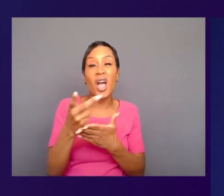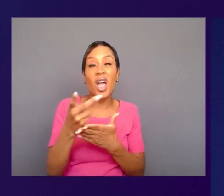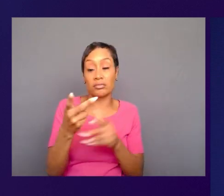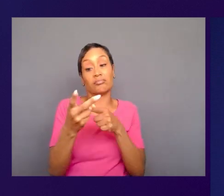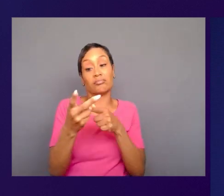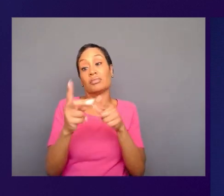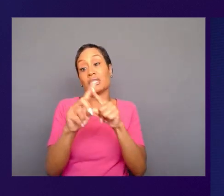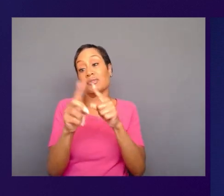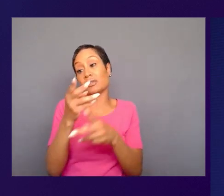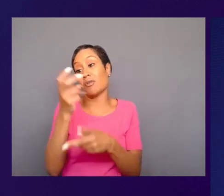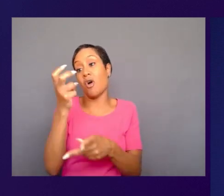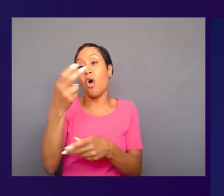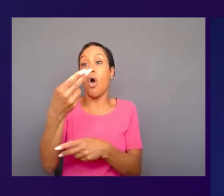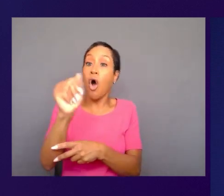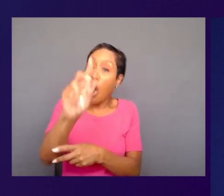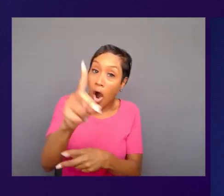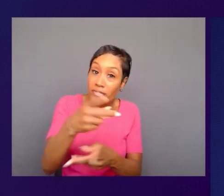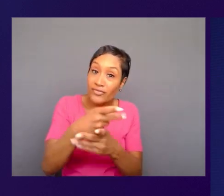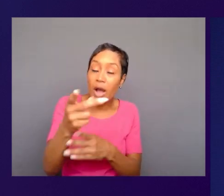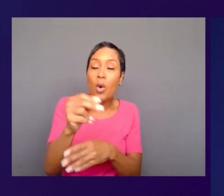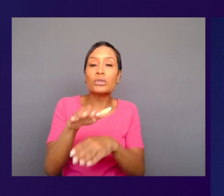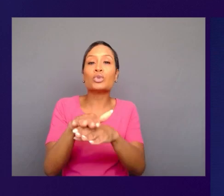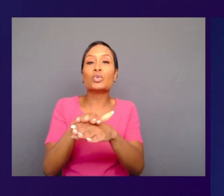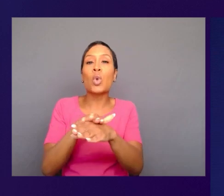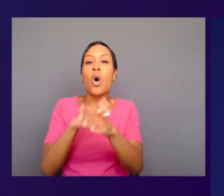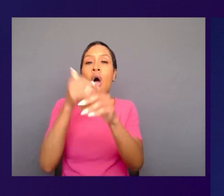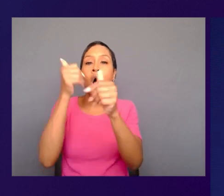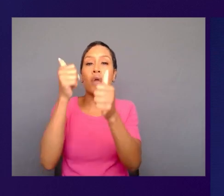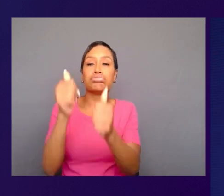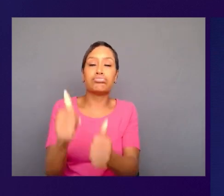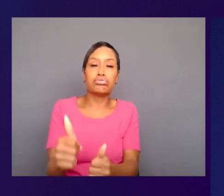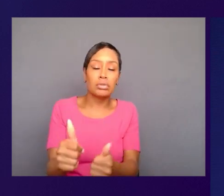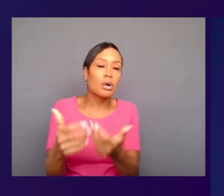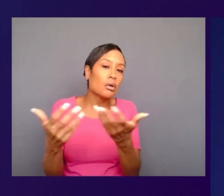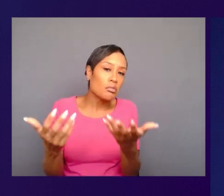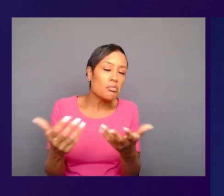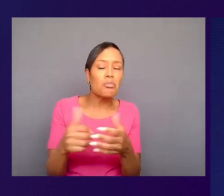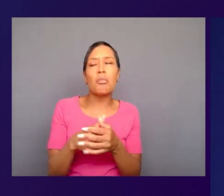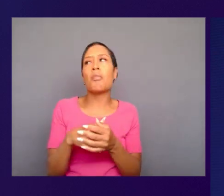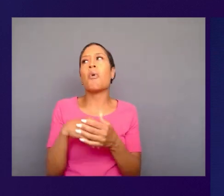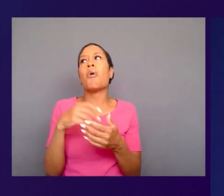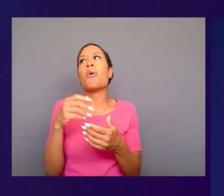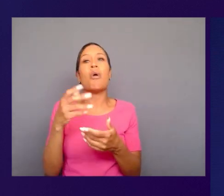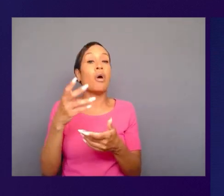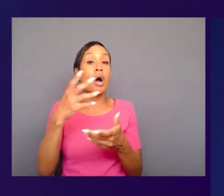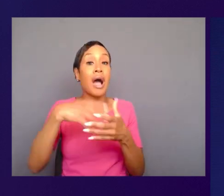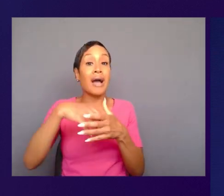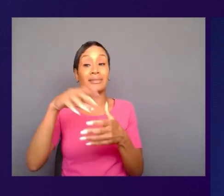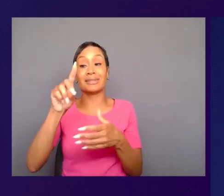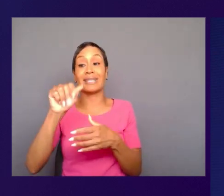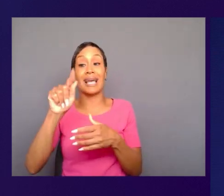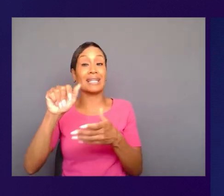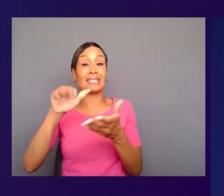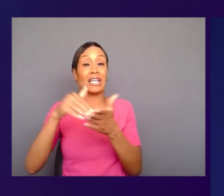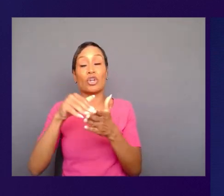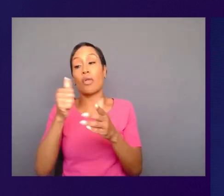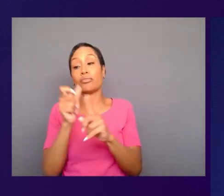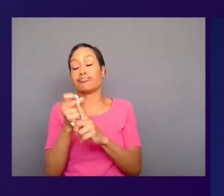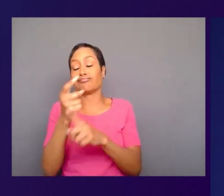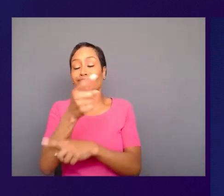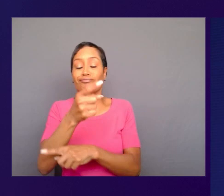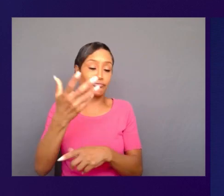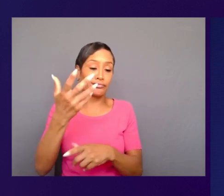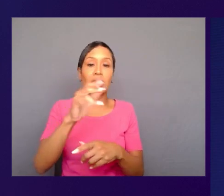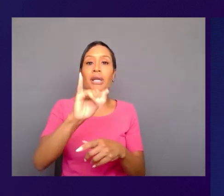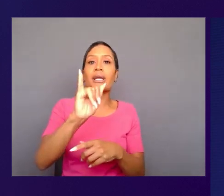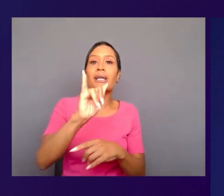it's a hard failure or a slow degradation over time. You can also have, outside of the data center, you can have